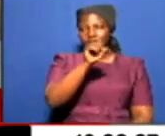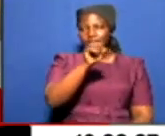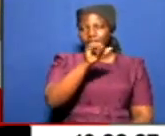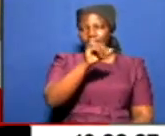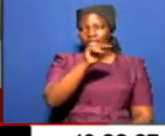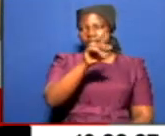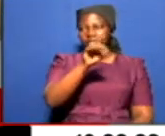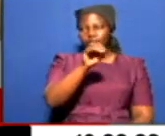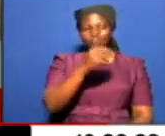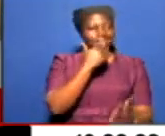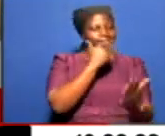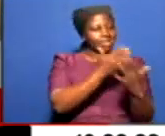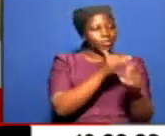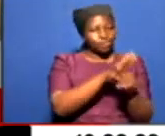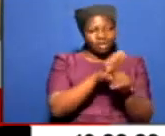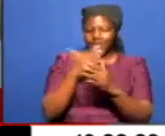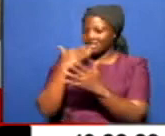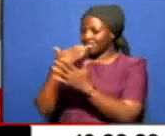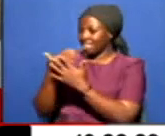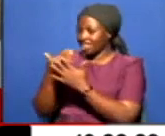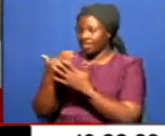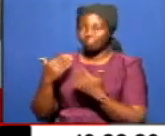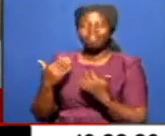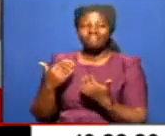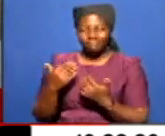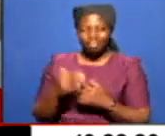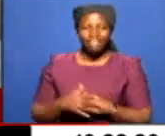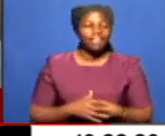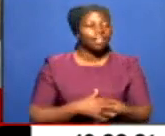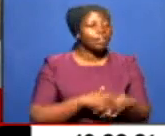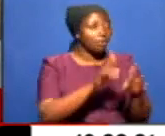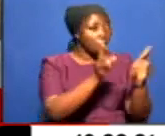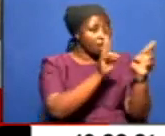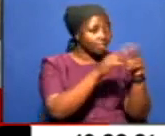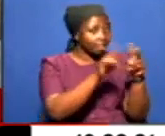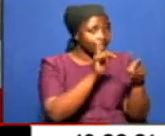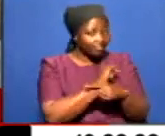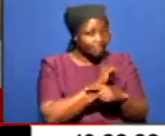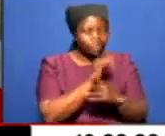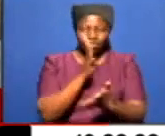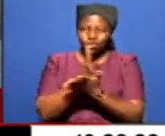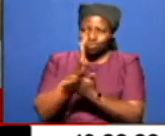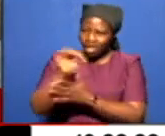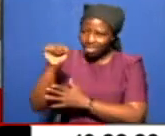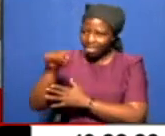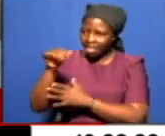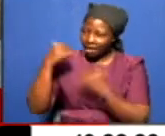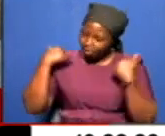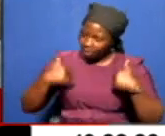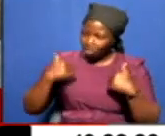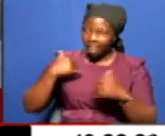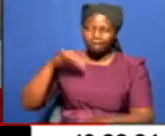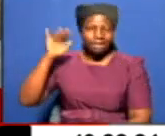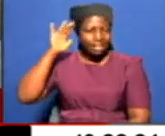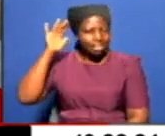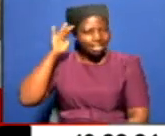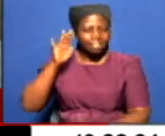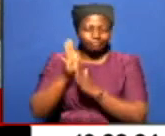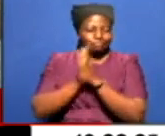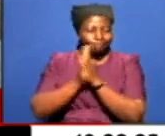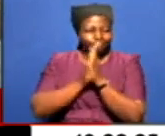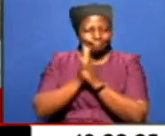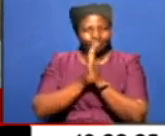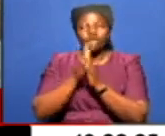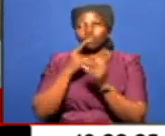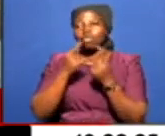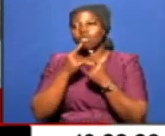Asante, nimeshukuru. Yeah, karibu sana. We had already started. Yes, yes, yes. And I've been listening to the interesting conversation. Very good. I'm sorry for being late. You